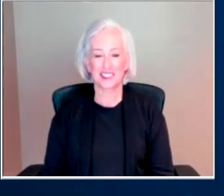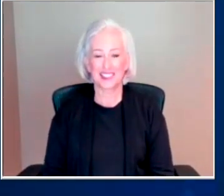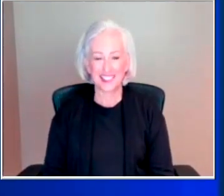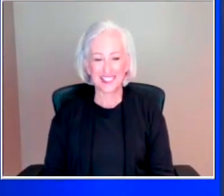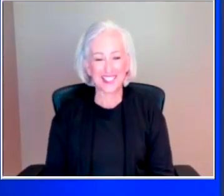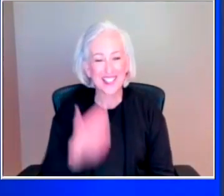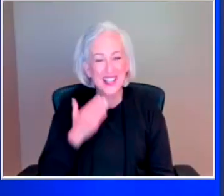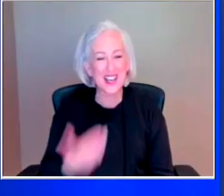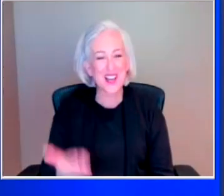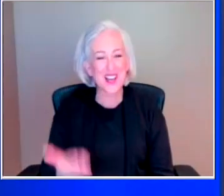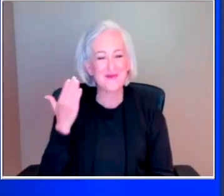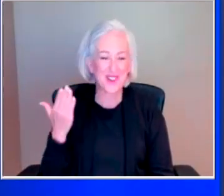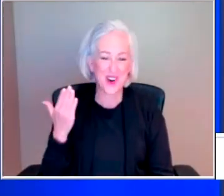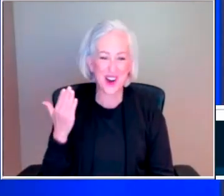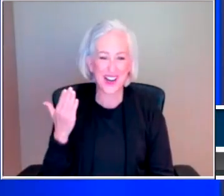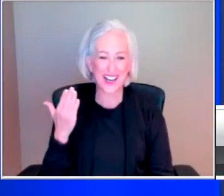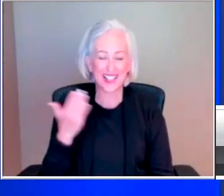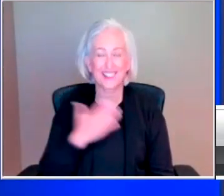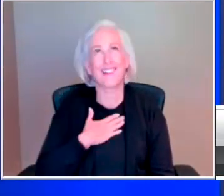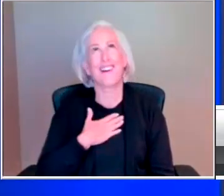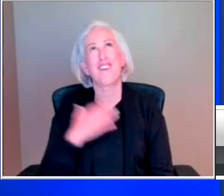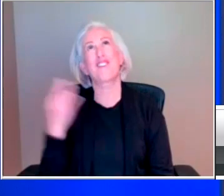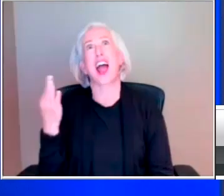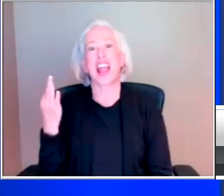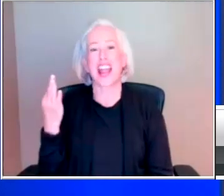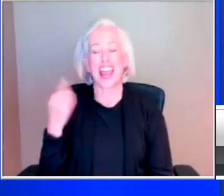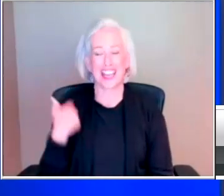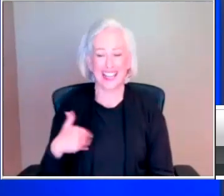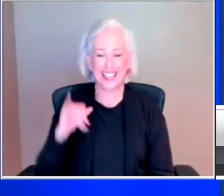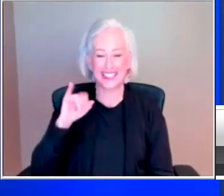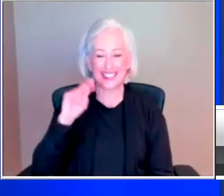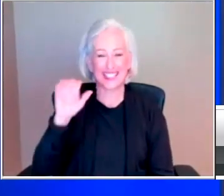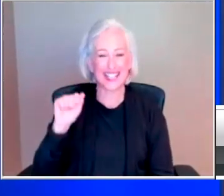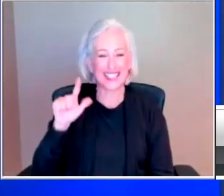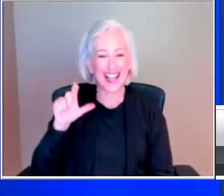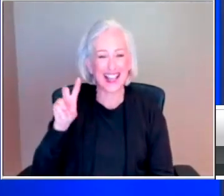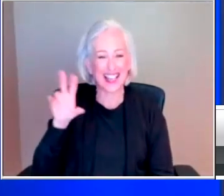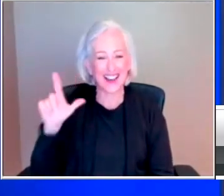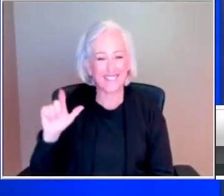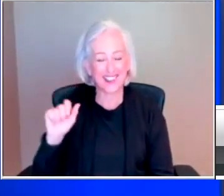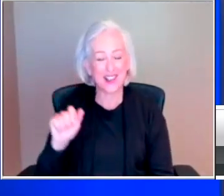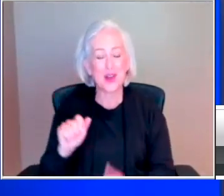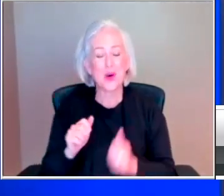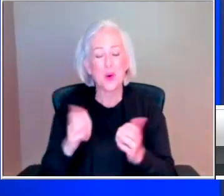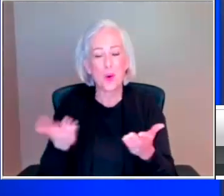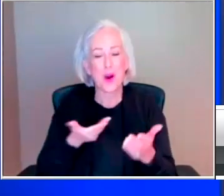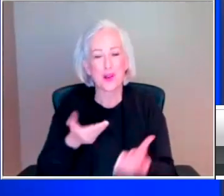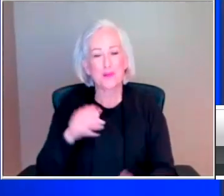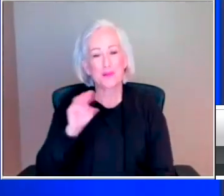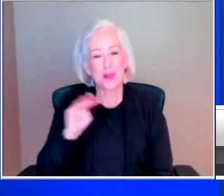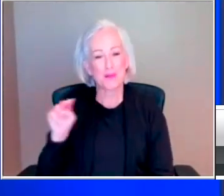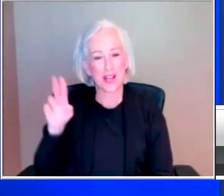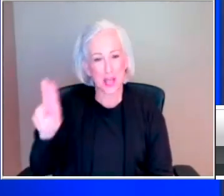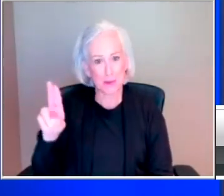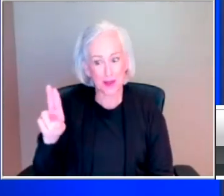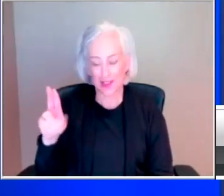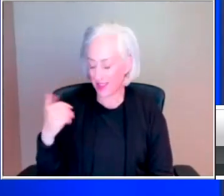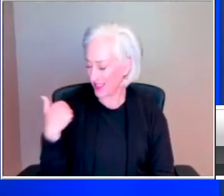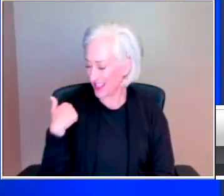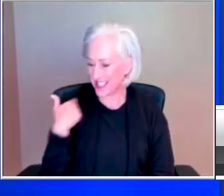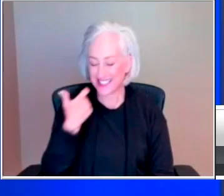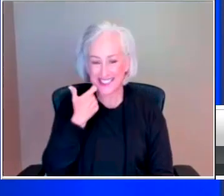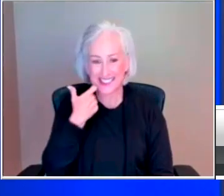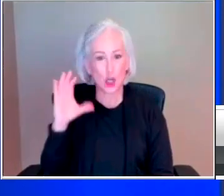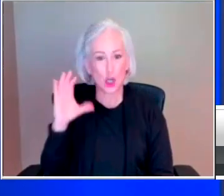Good morning. It's Friday. I'm Jessica Lovell, and welcome to the Morning Medical Update. This past Christmas, while so many families gathered